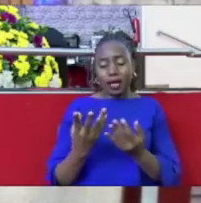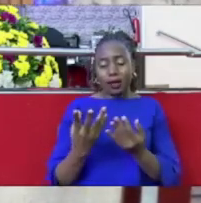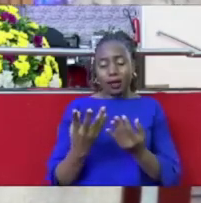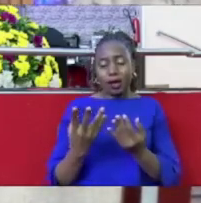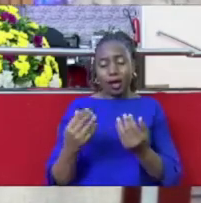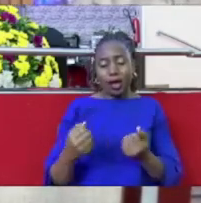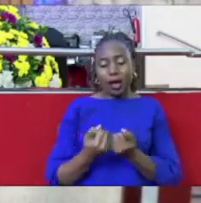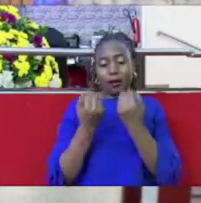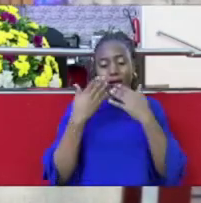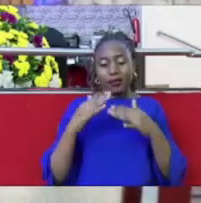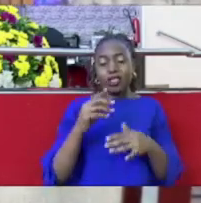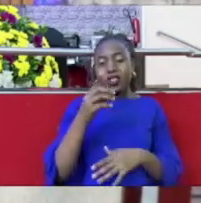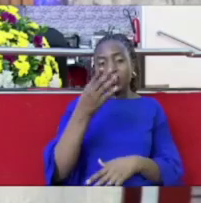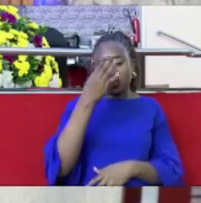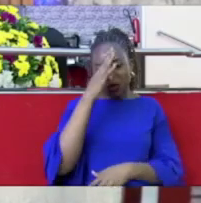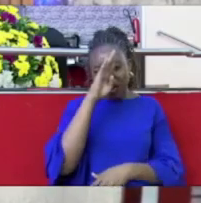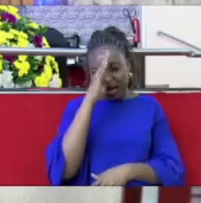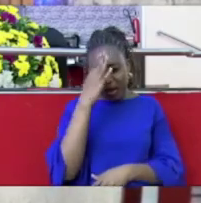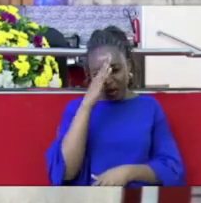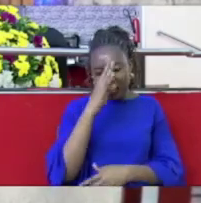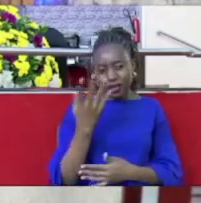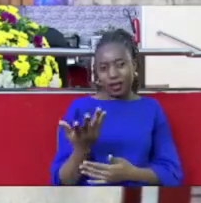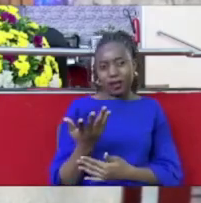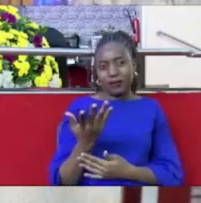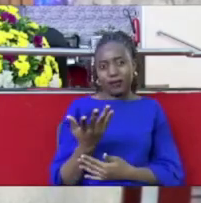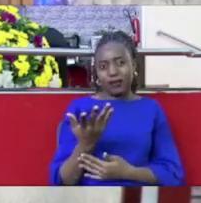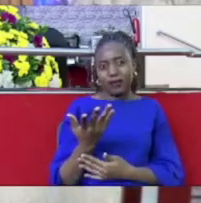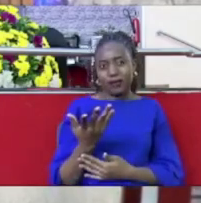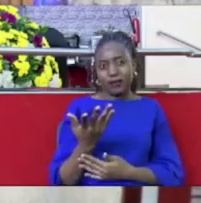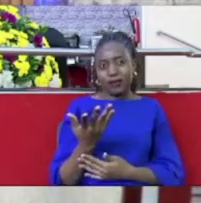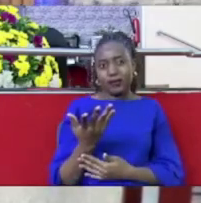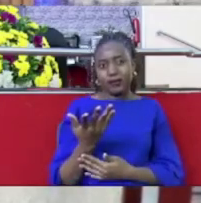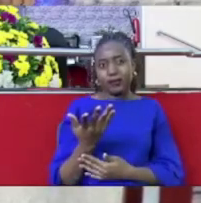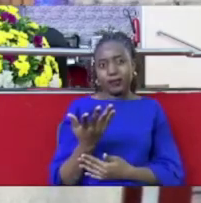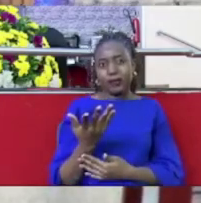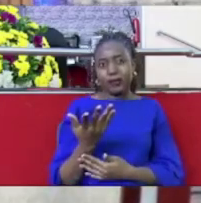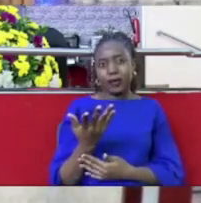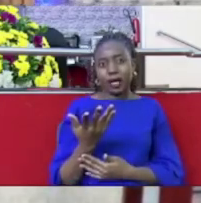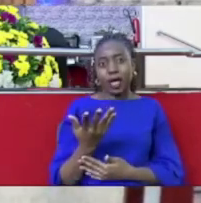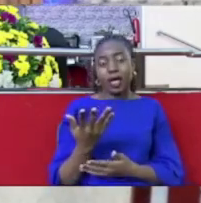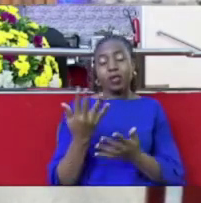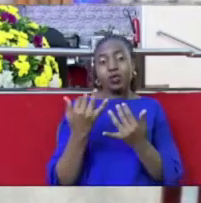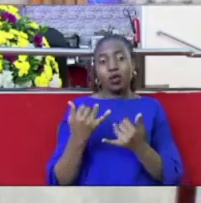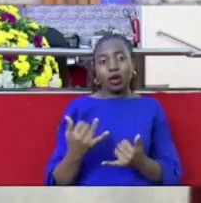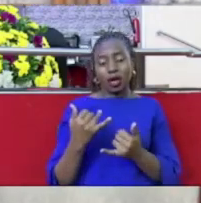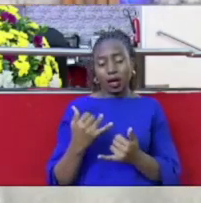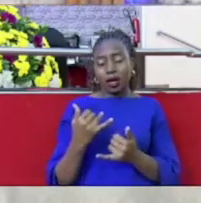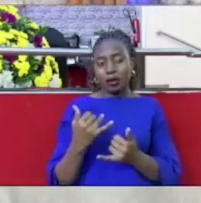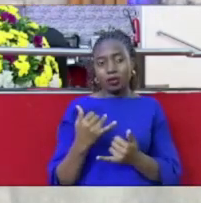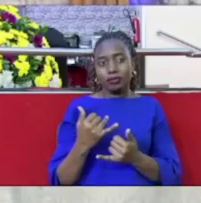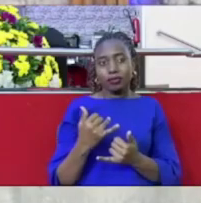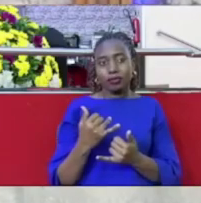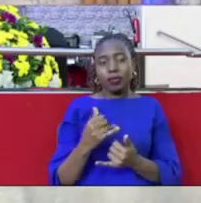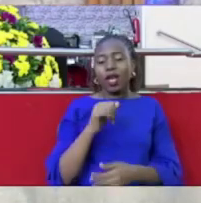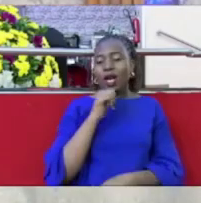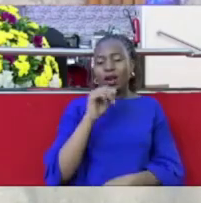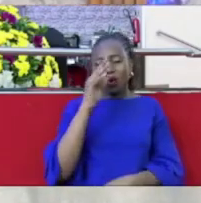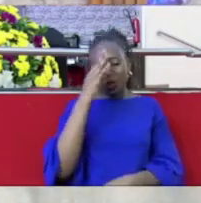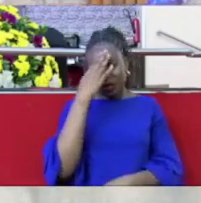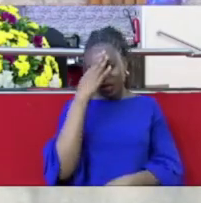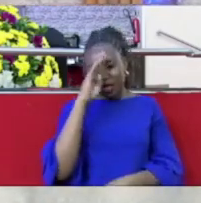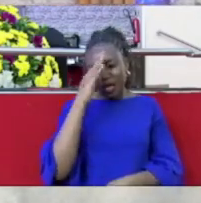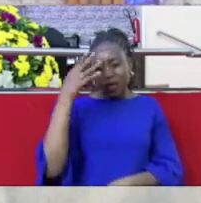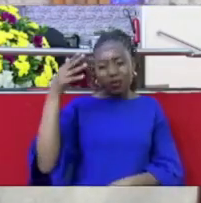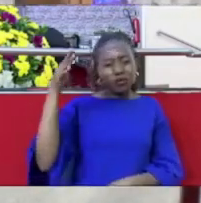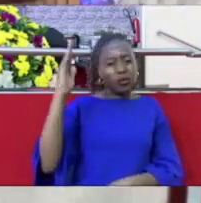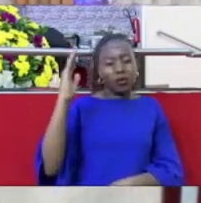excited about an answered prayer. Na hivyo basi wakati mwingine ukichangamshwa na jambo. Don't be so obvious that you doubt God. Usiwe ni mtu